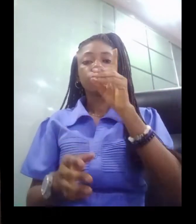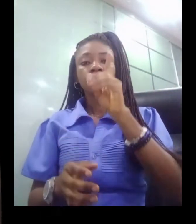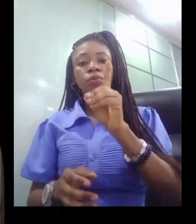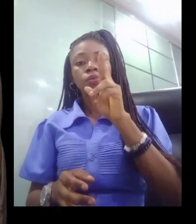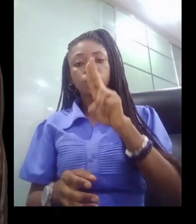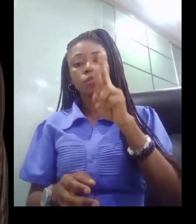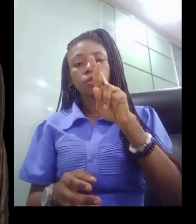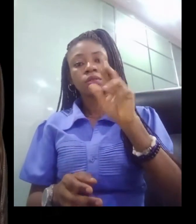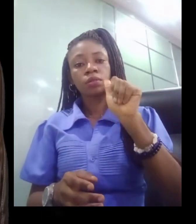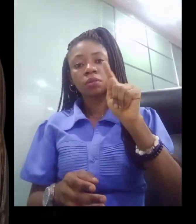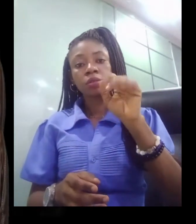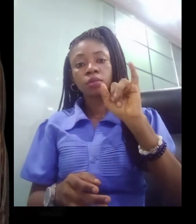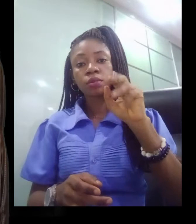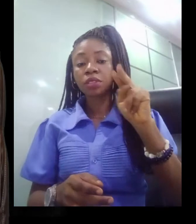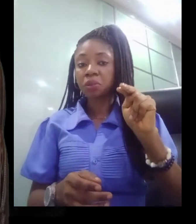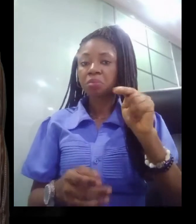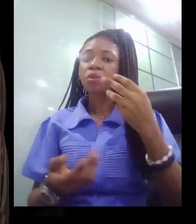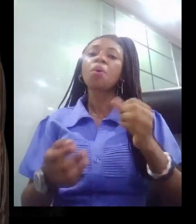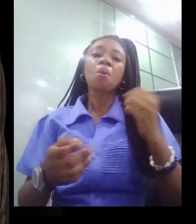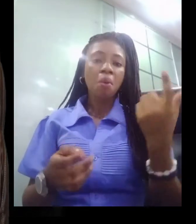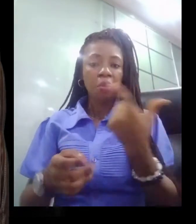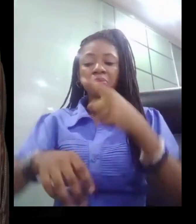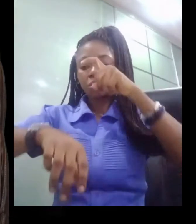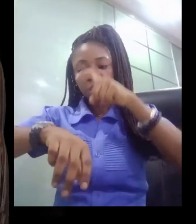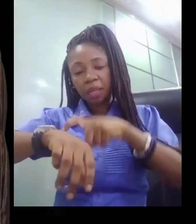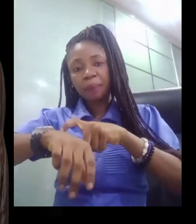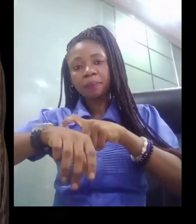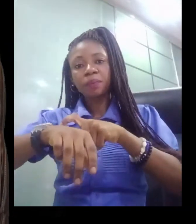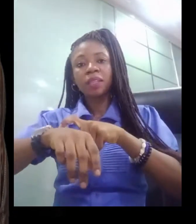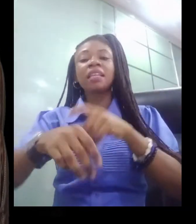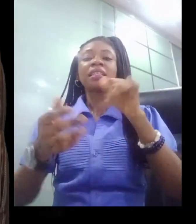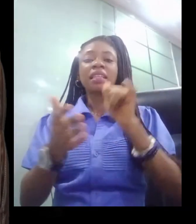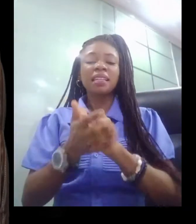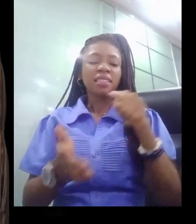but if we look at what Aisha said, the time I